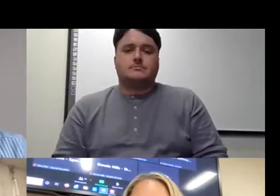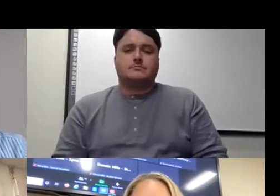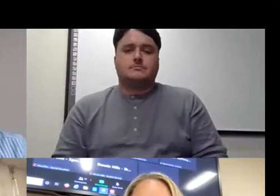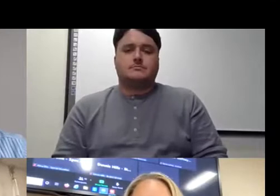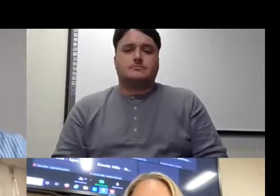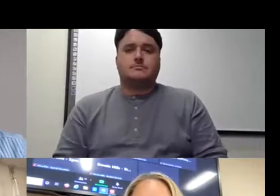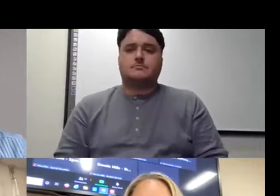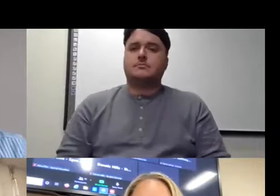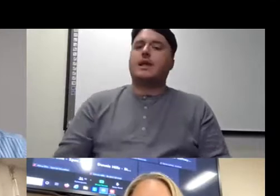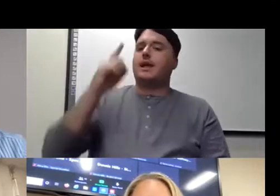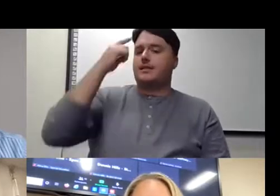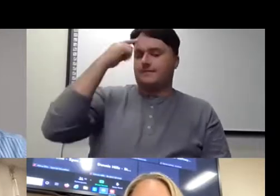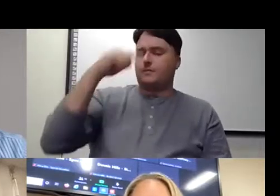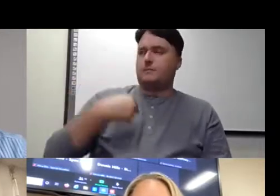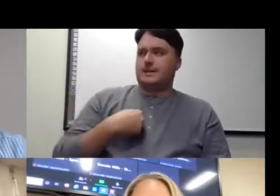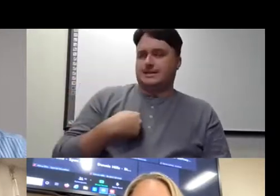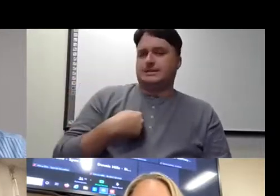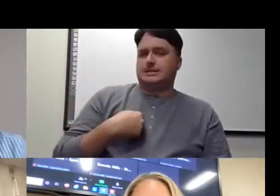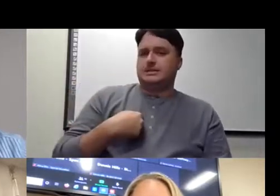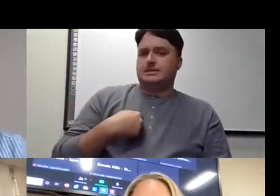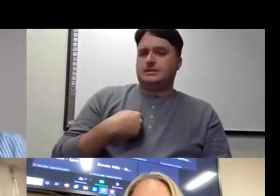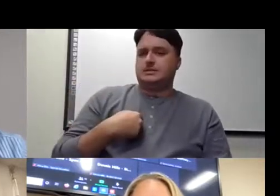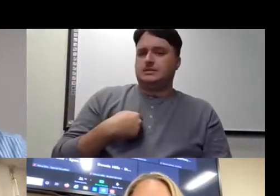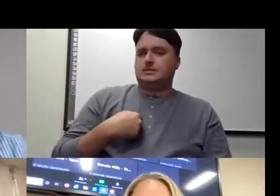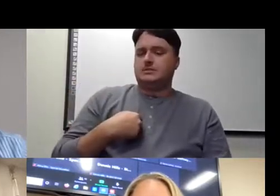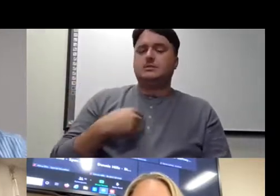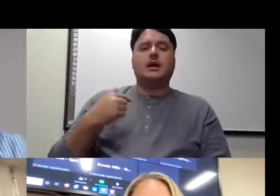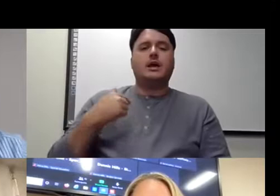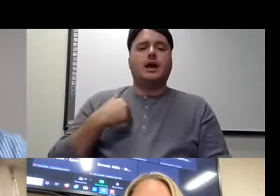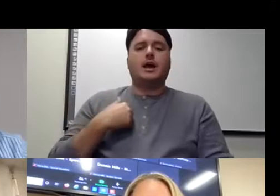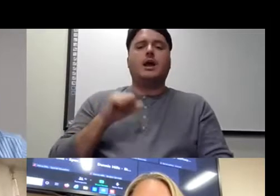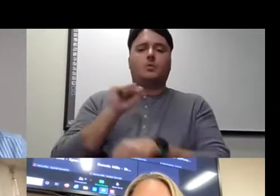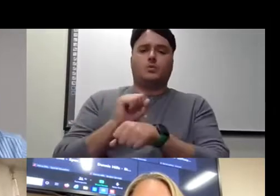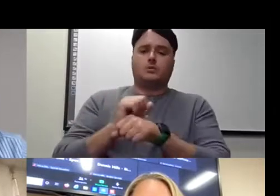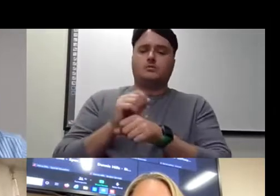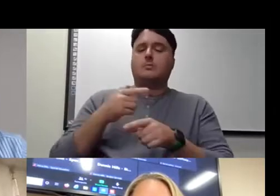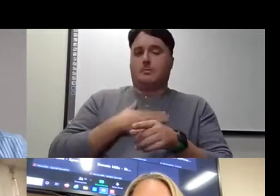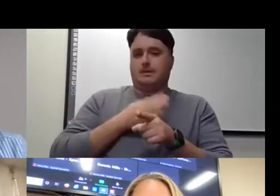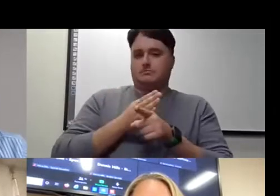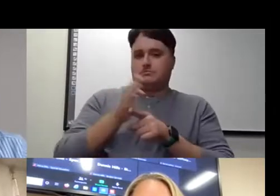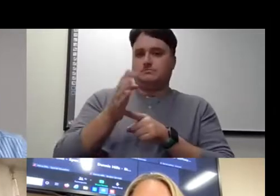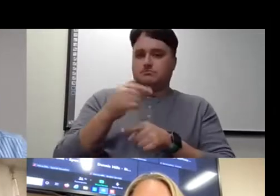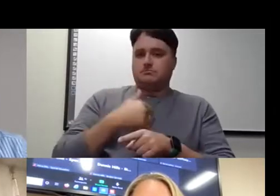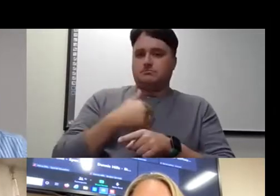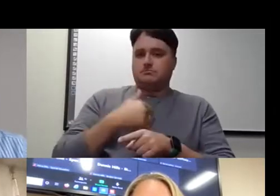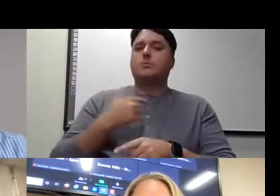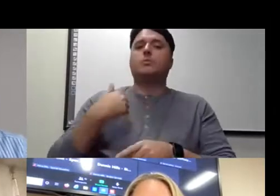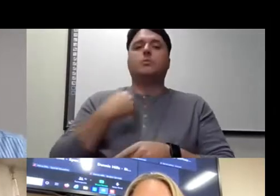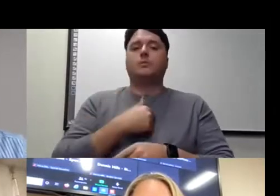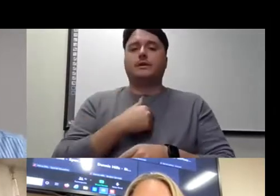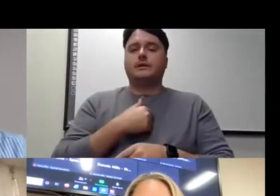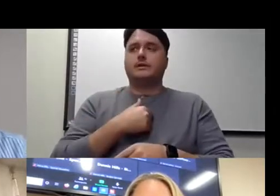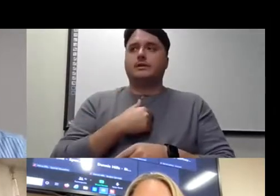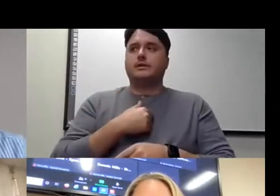I think for me, so where I work in the profession that I'm in, we get